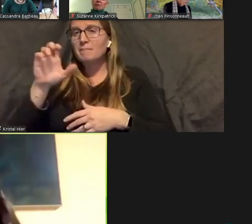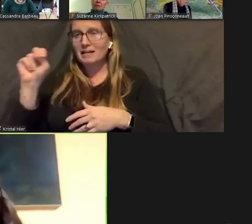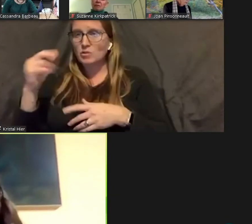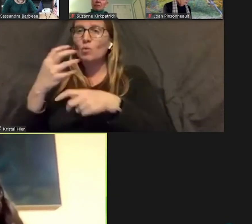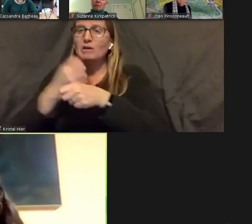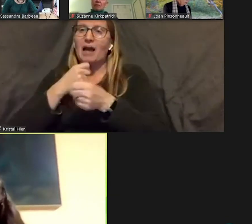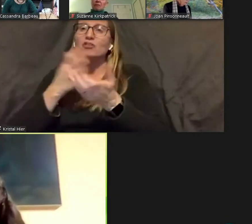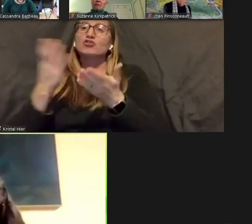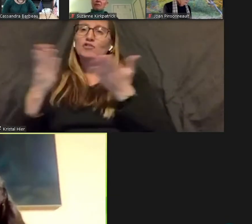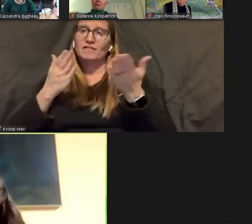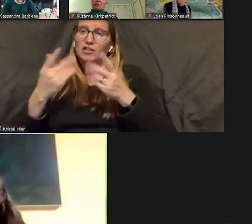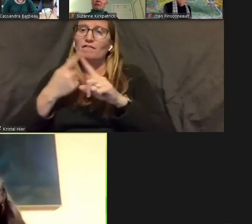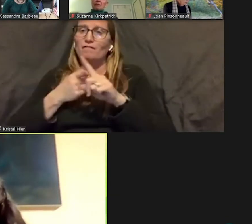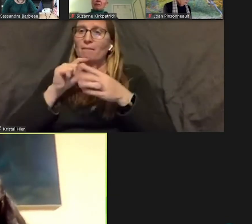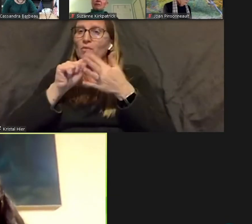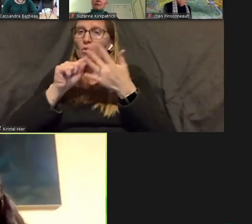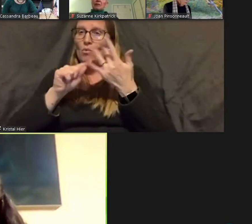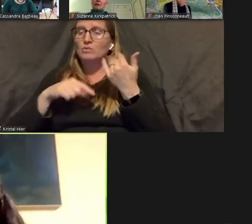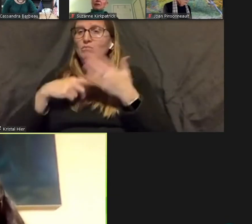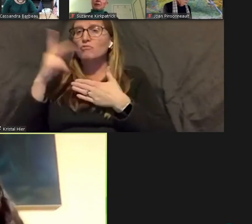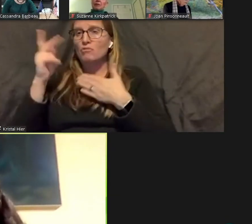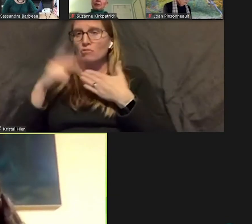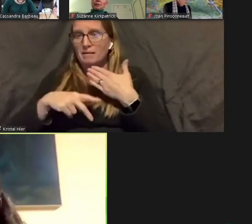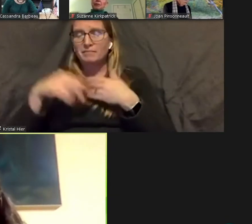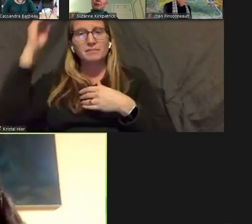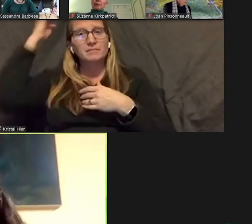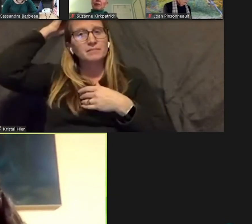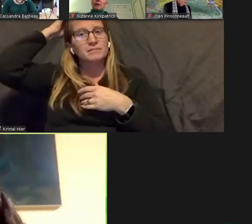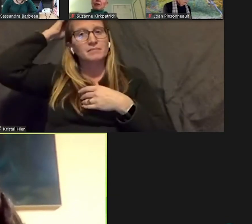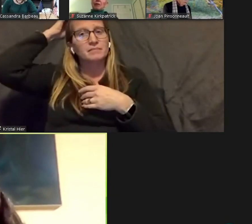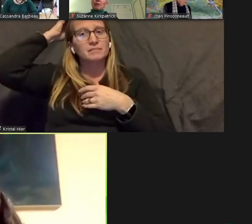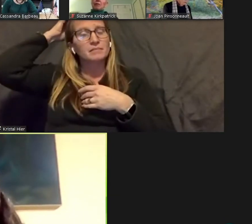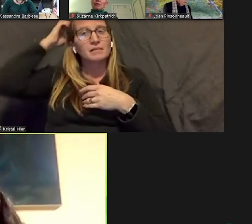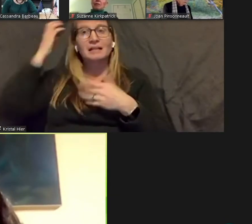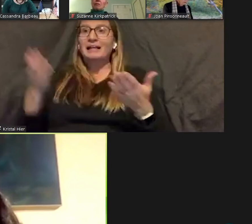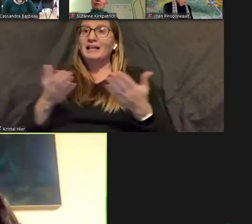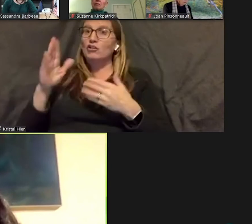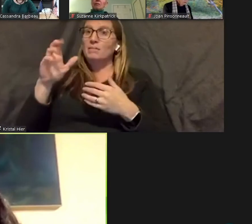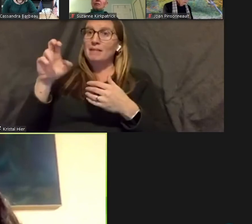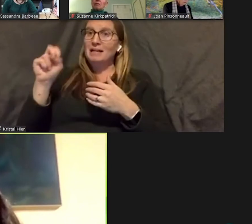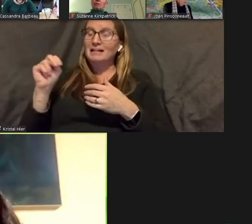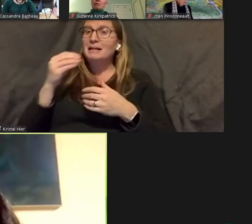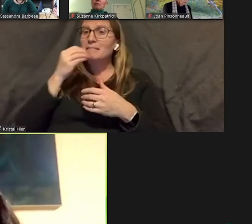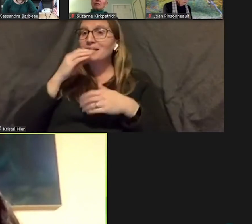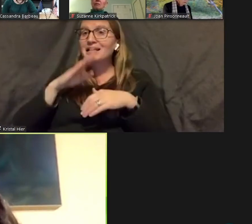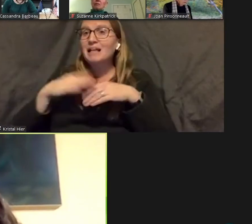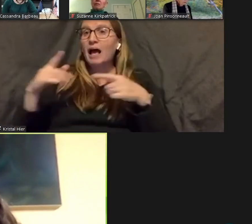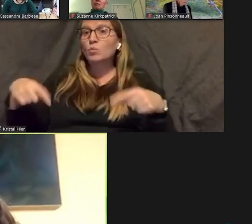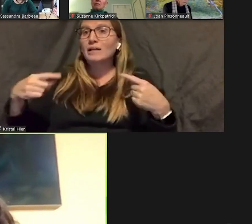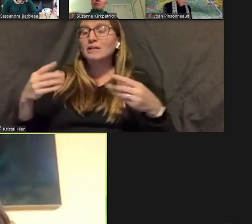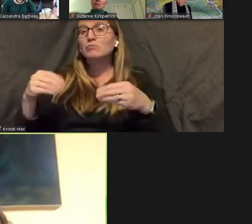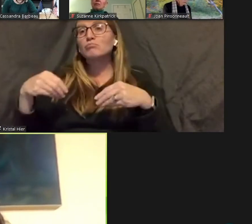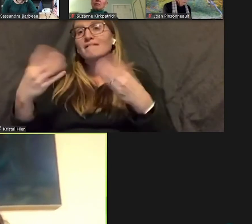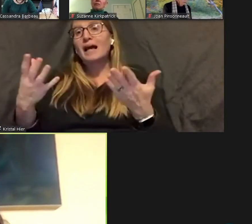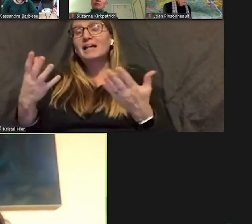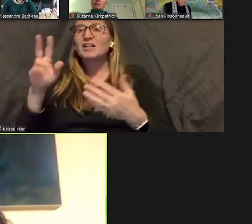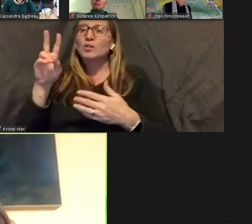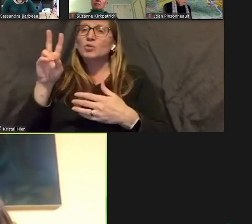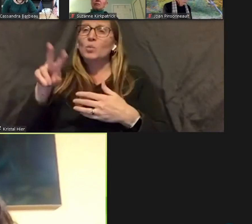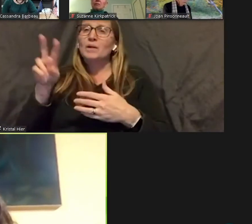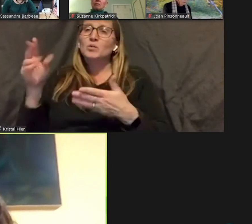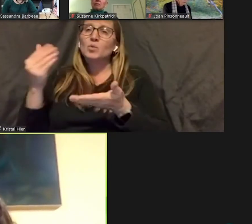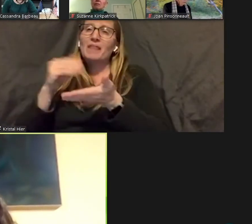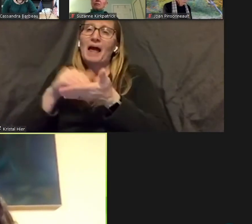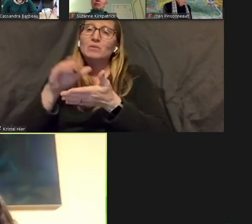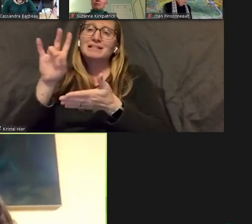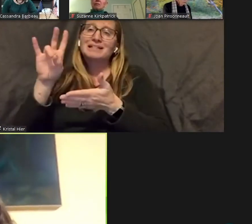these programs that I named. In Bennington, Meals on Wheels provided about 22,700